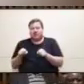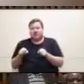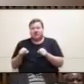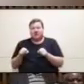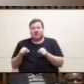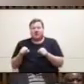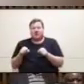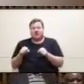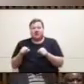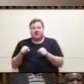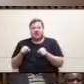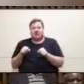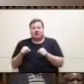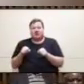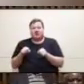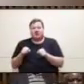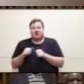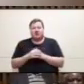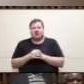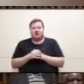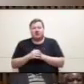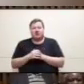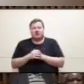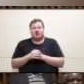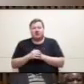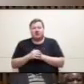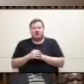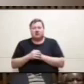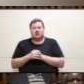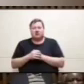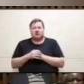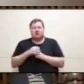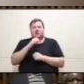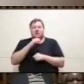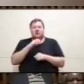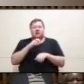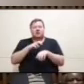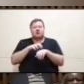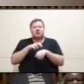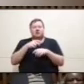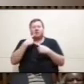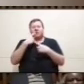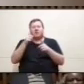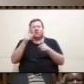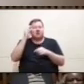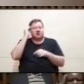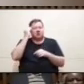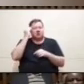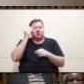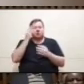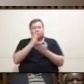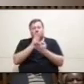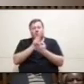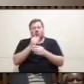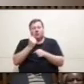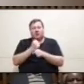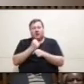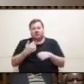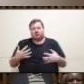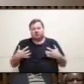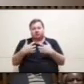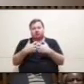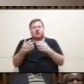educate employees and councillors on conflict of interest regulations, ensuring compliance and